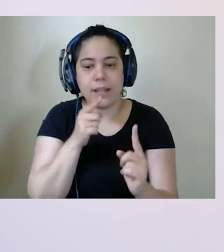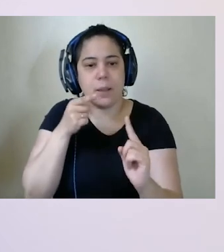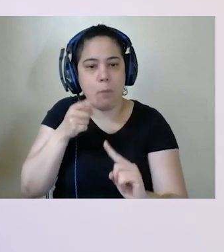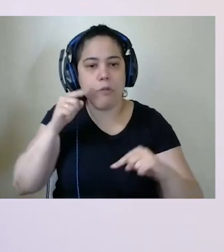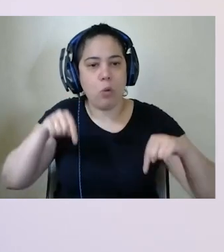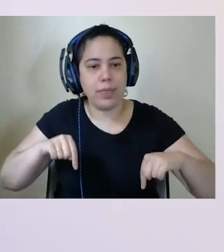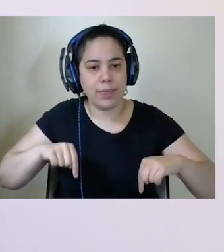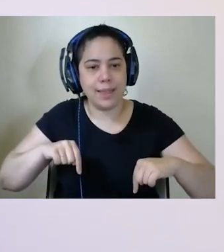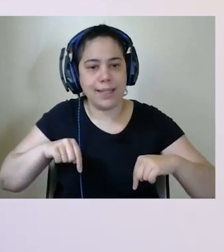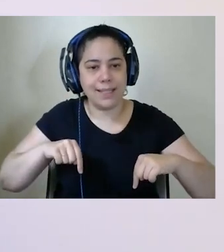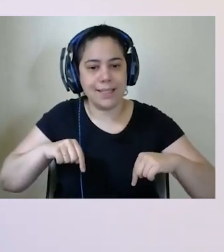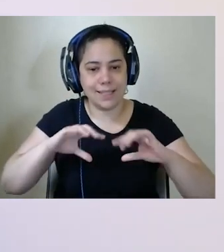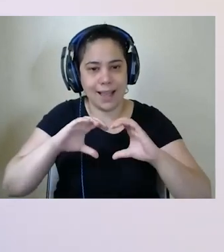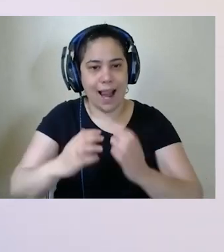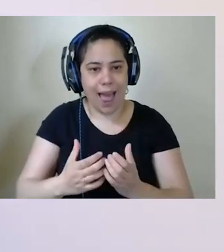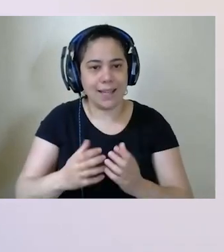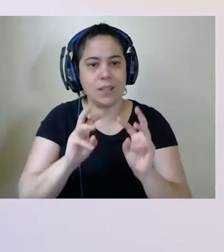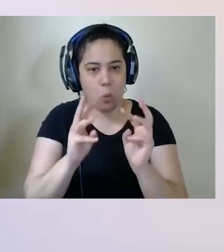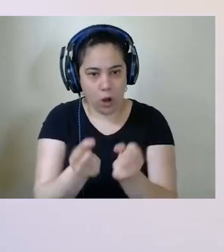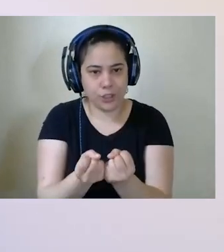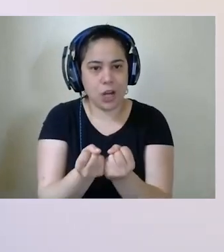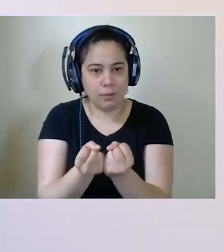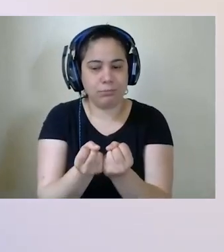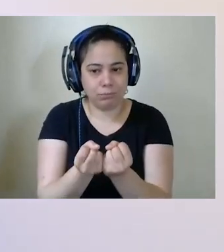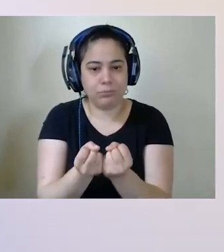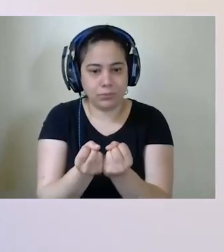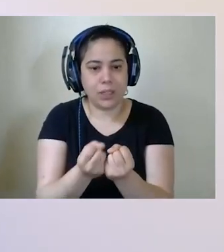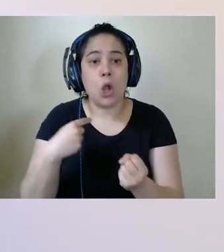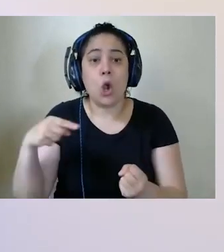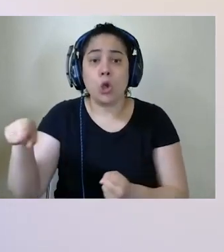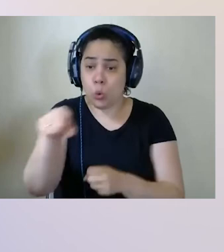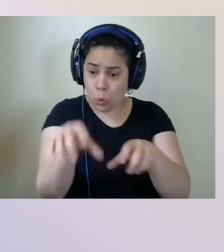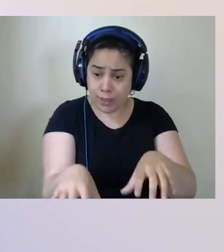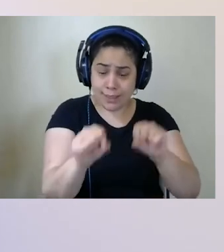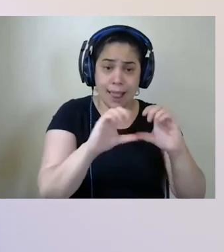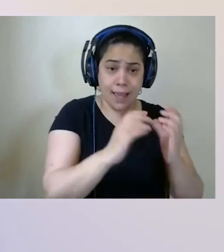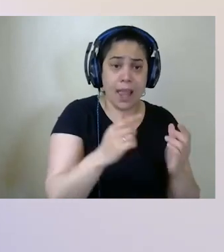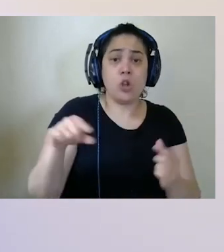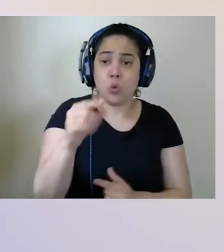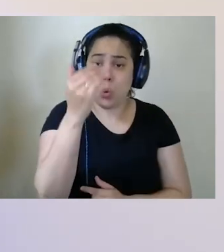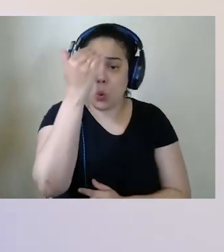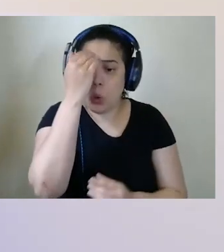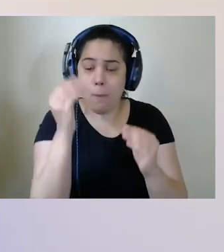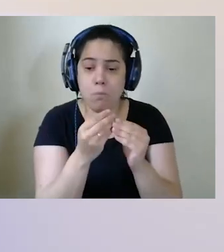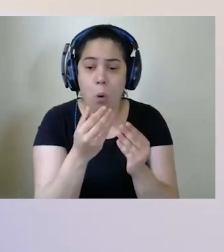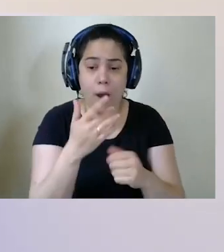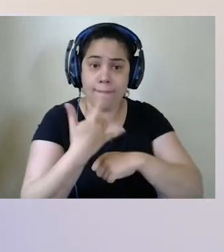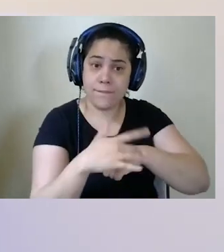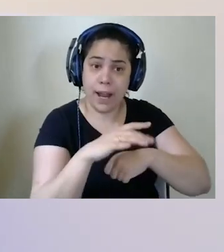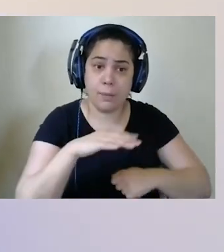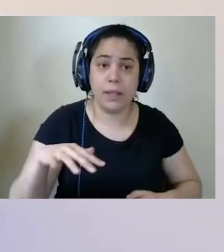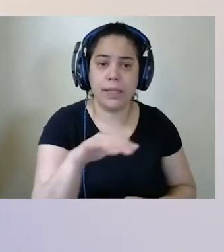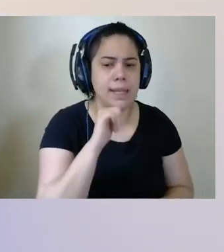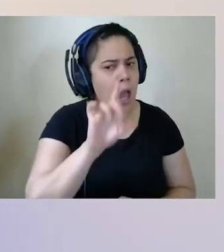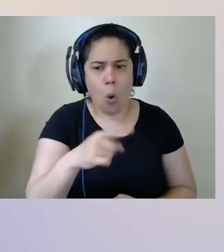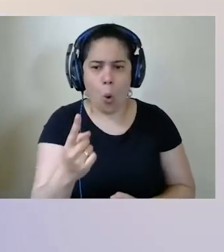webinars, to do these webinars so that people really understand what the hope is here, not only for